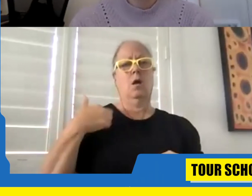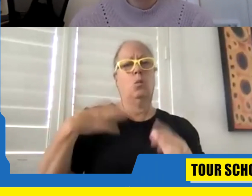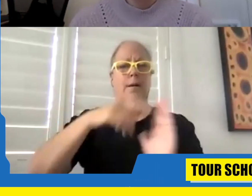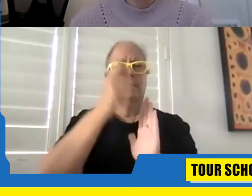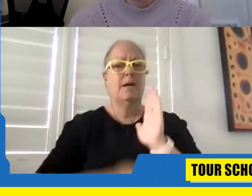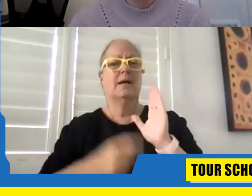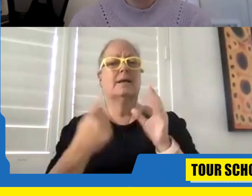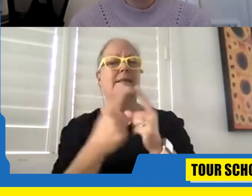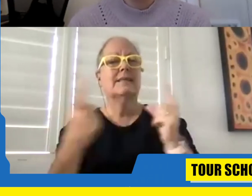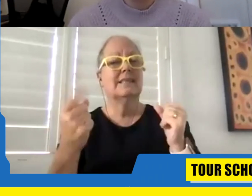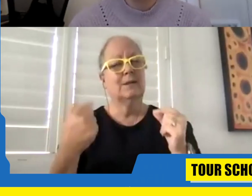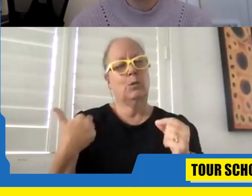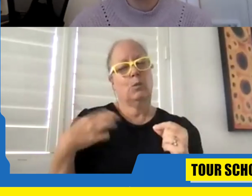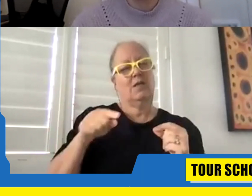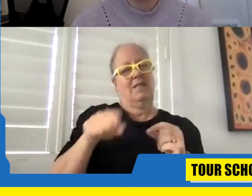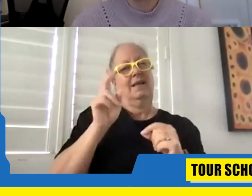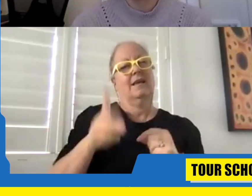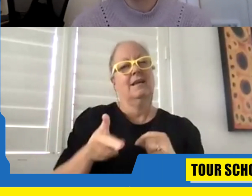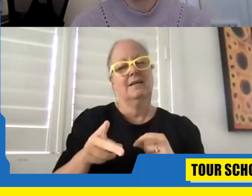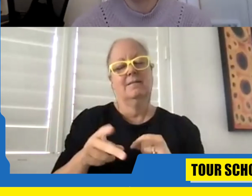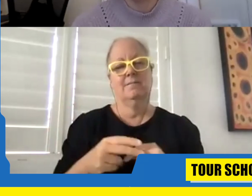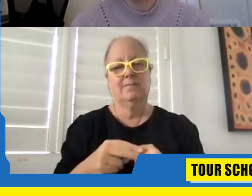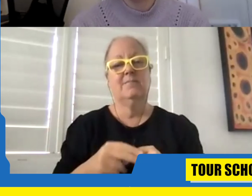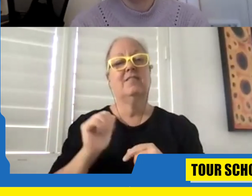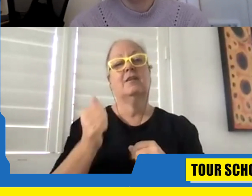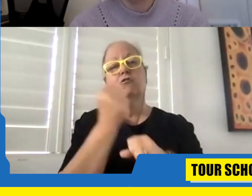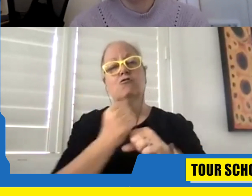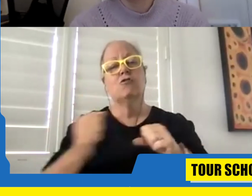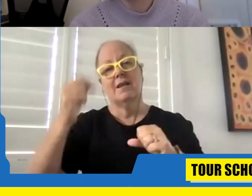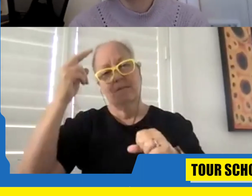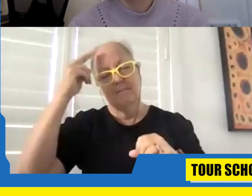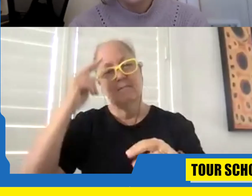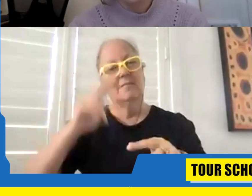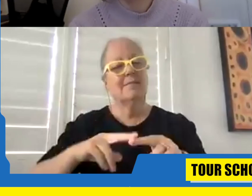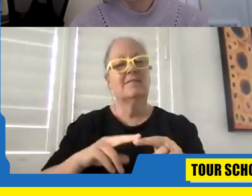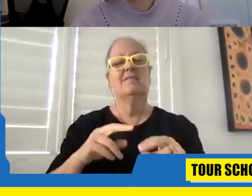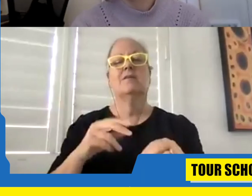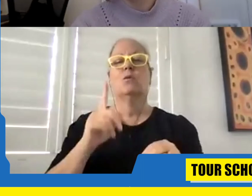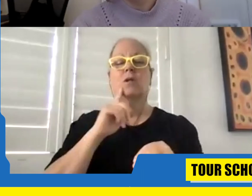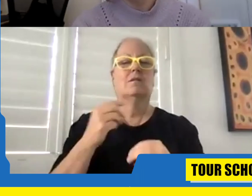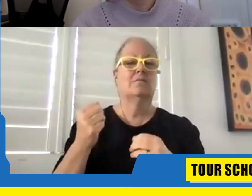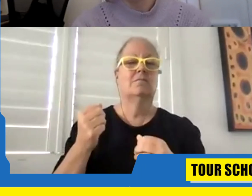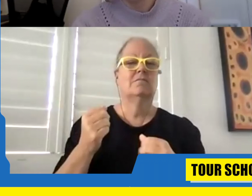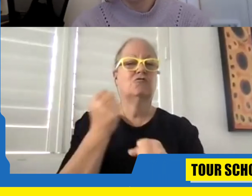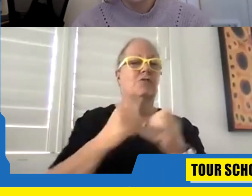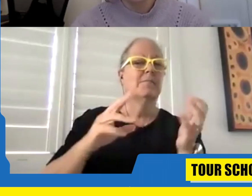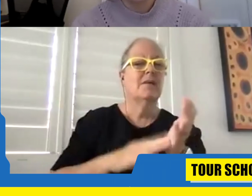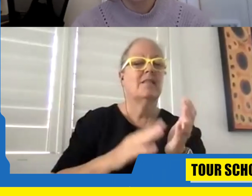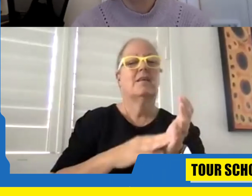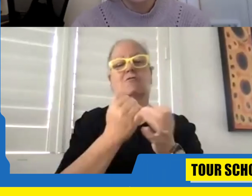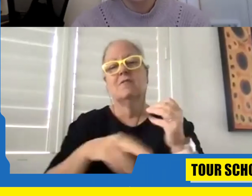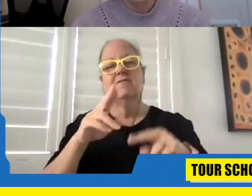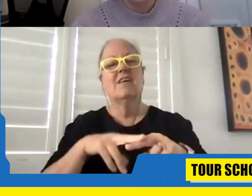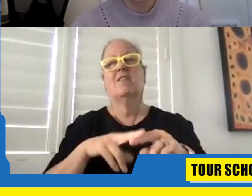and they were bringing along grandparents, bringing along the grandchildren, and then mum and dad coming because it was so